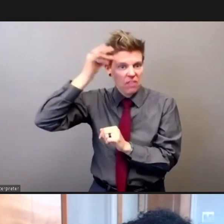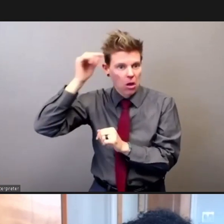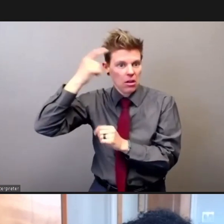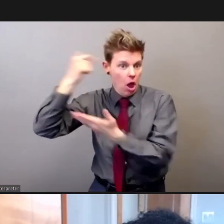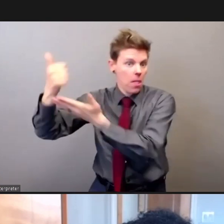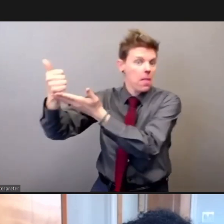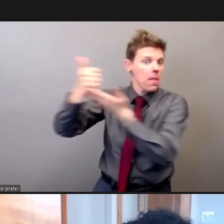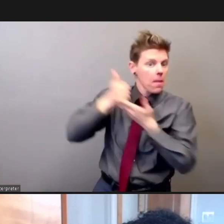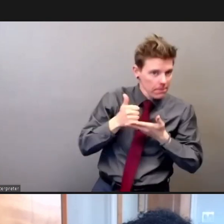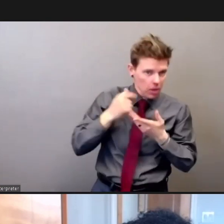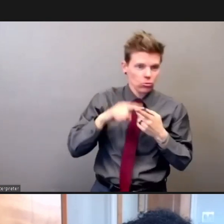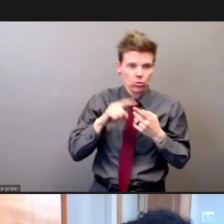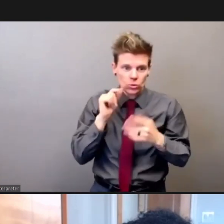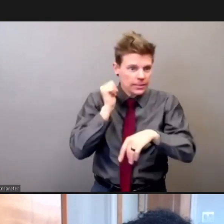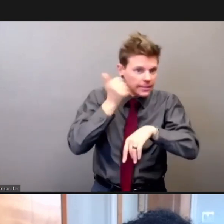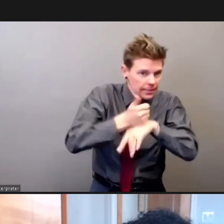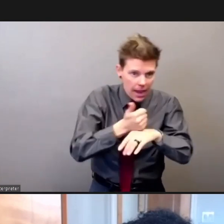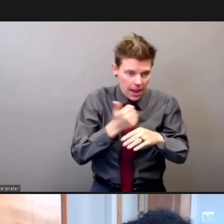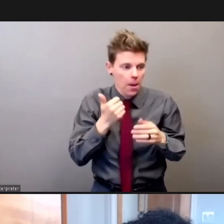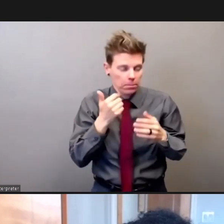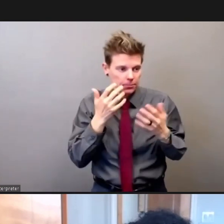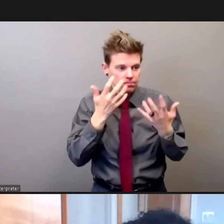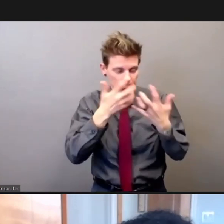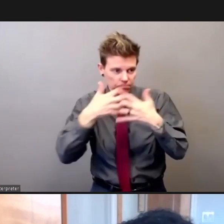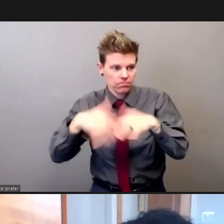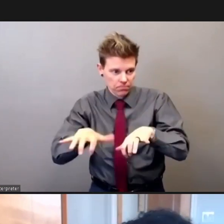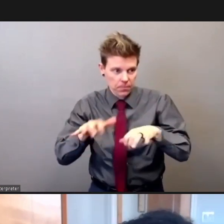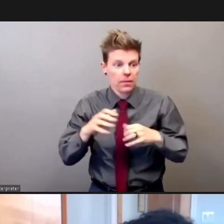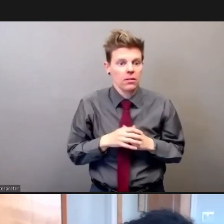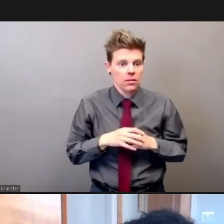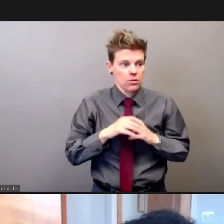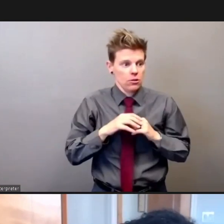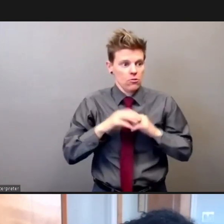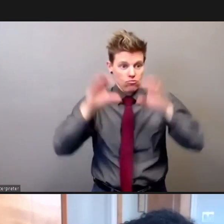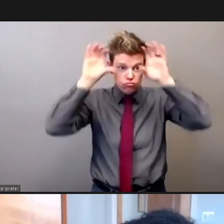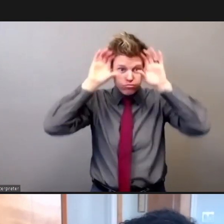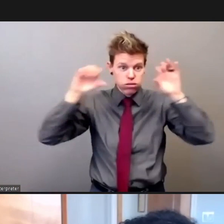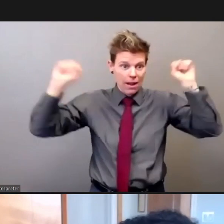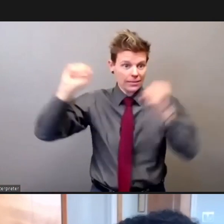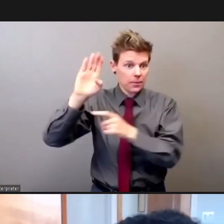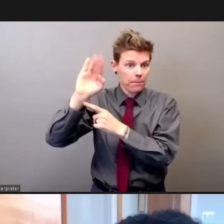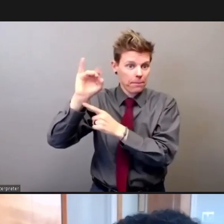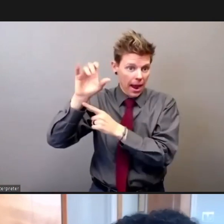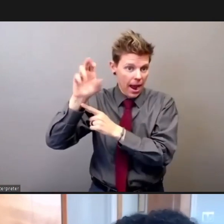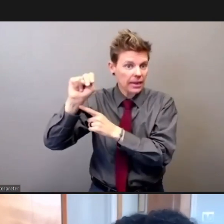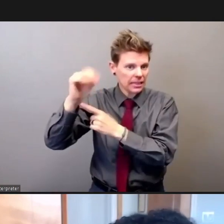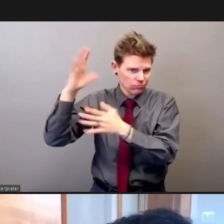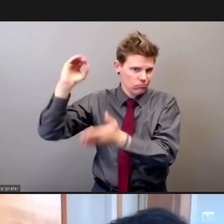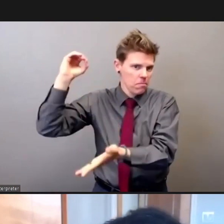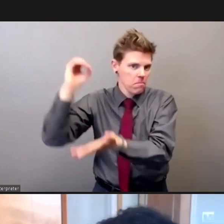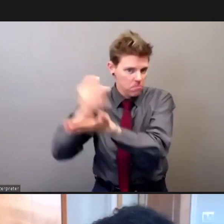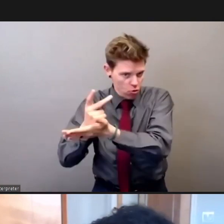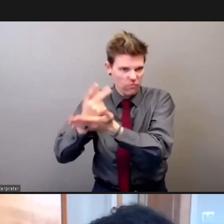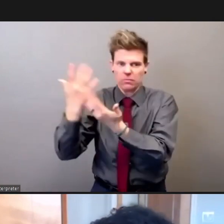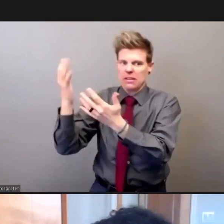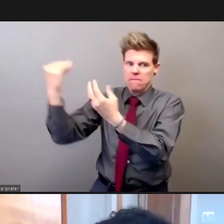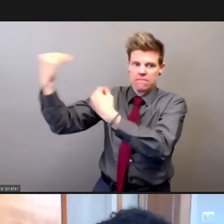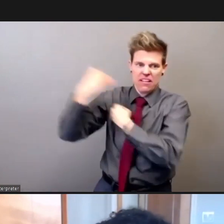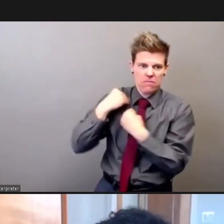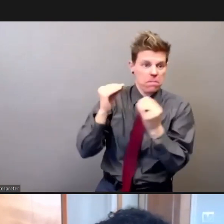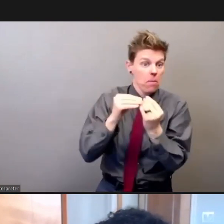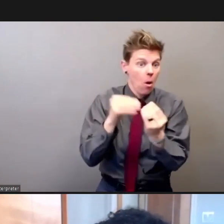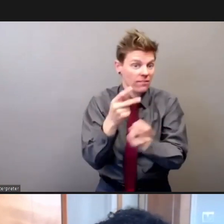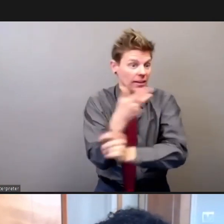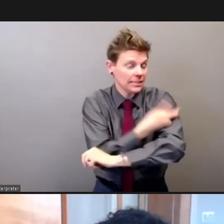The Biden administration gave us access to more vaccine. So that's a huge sigh of relief for every governor, and should be for